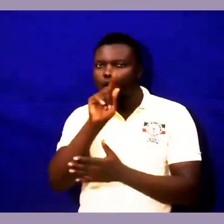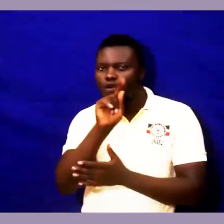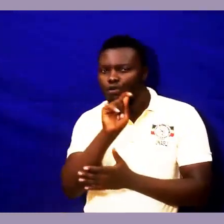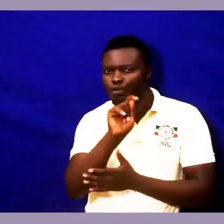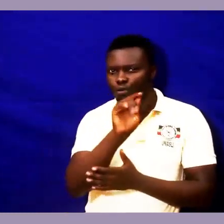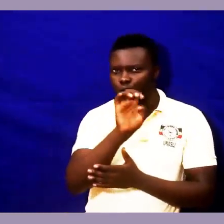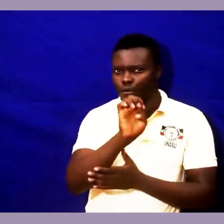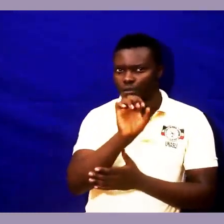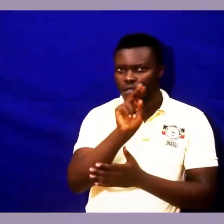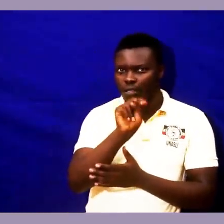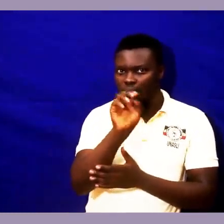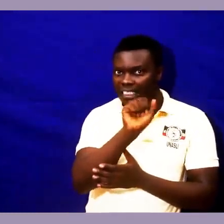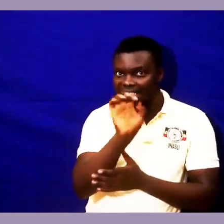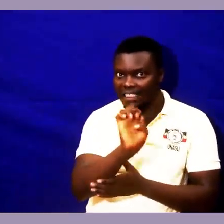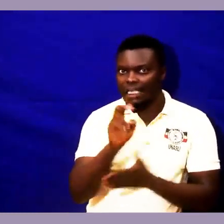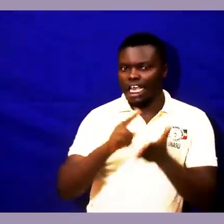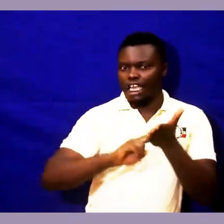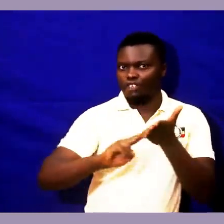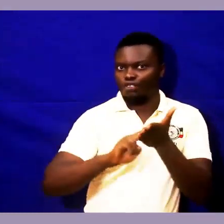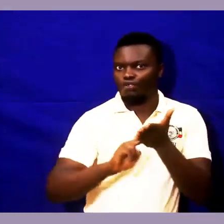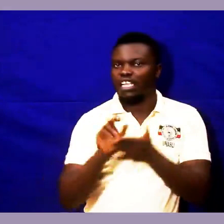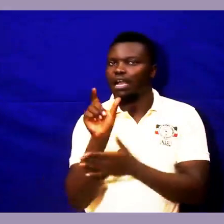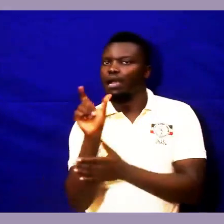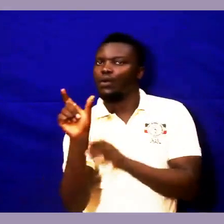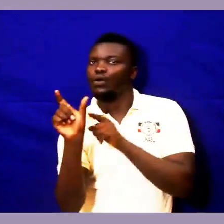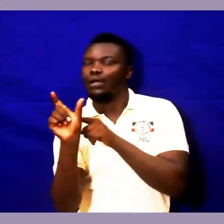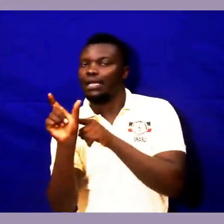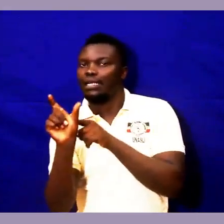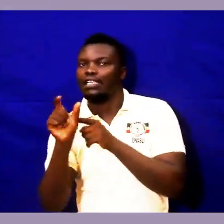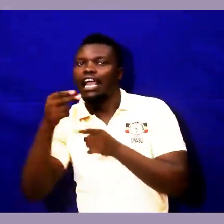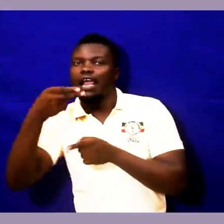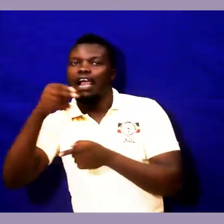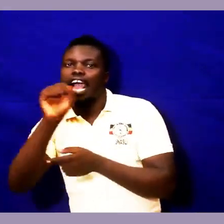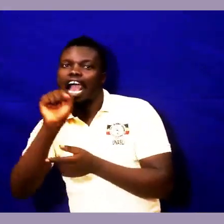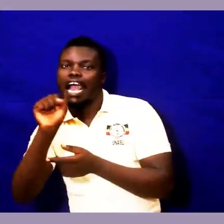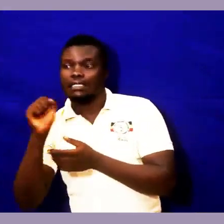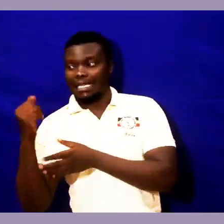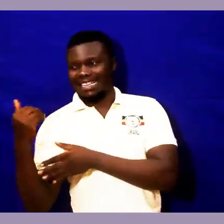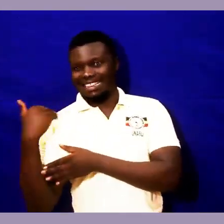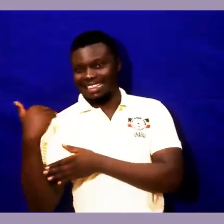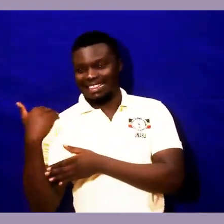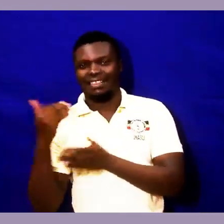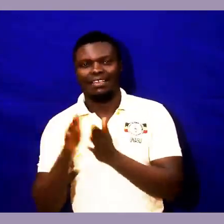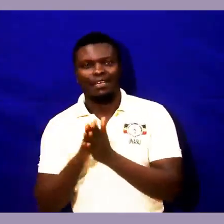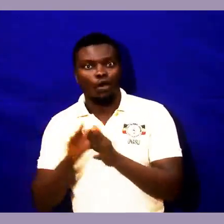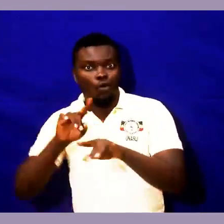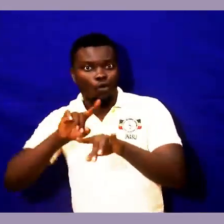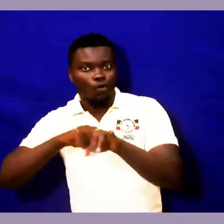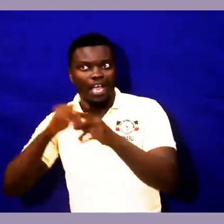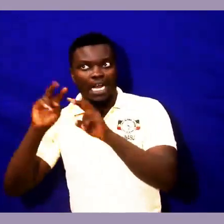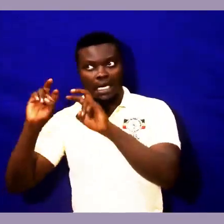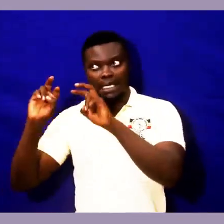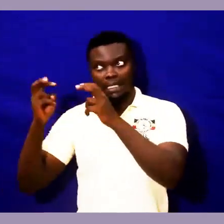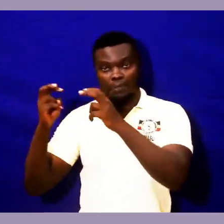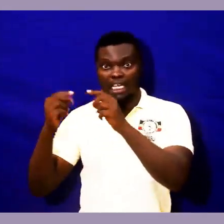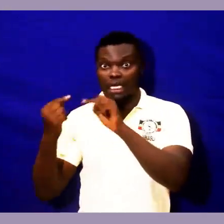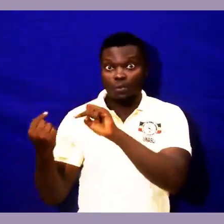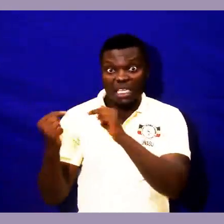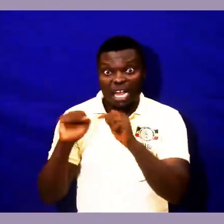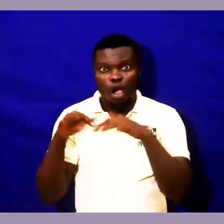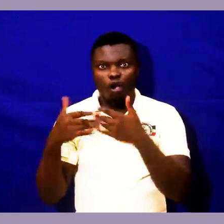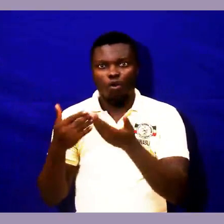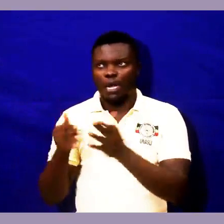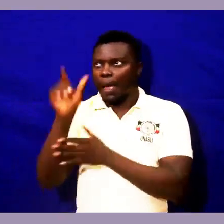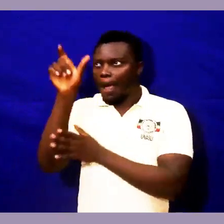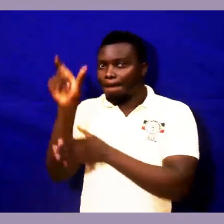So in this tense, we shall use the word has when the